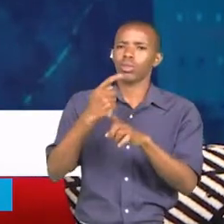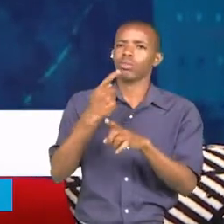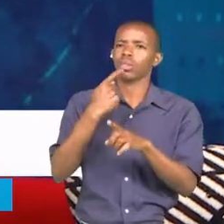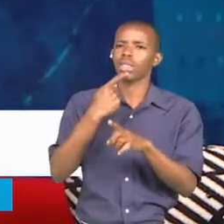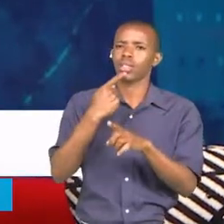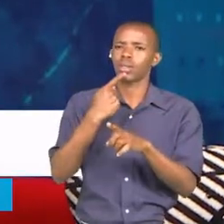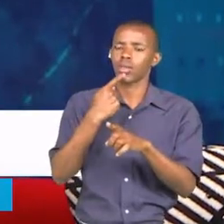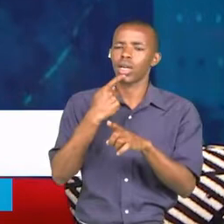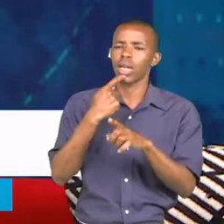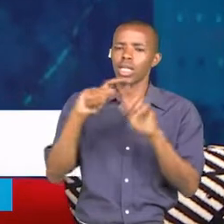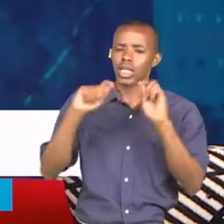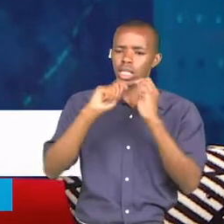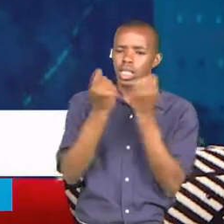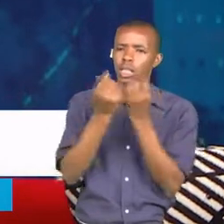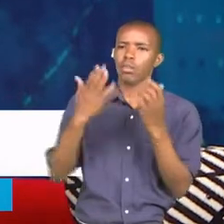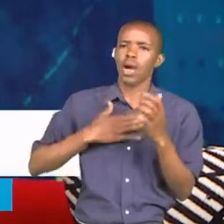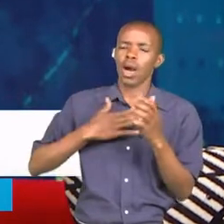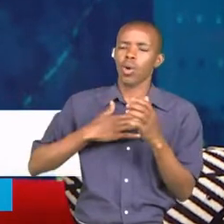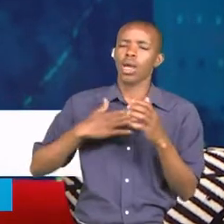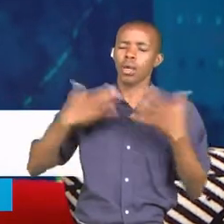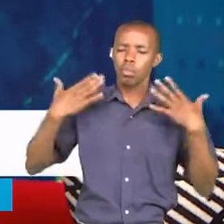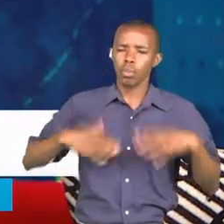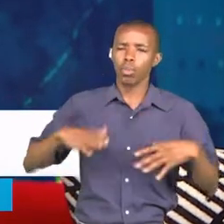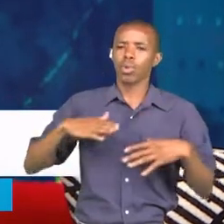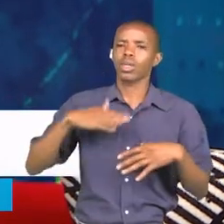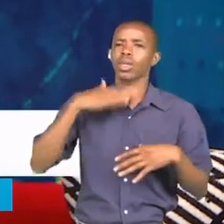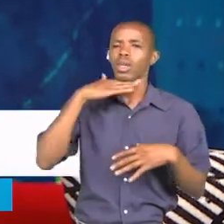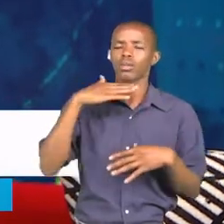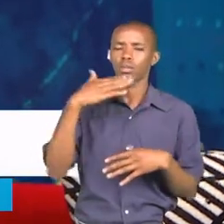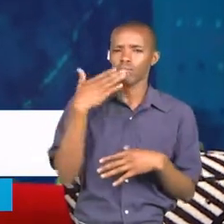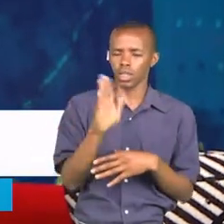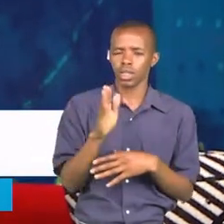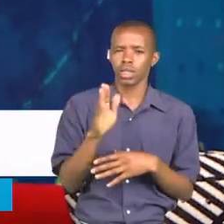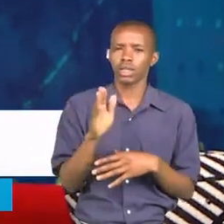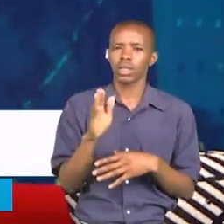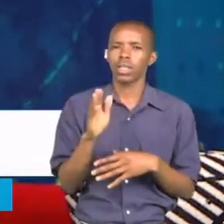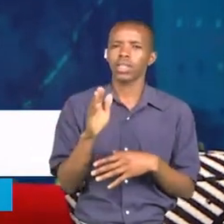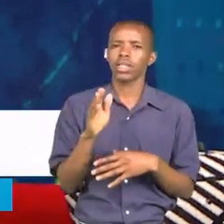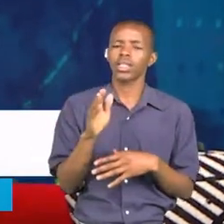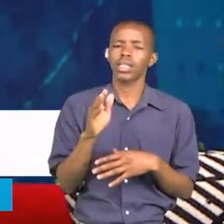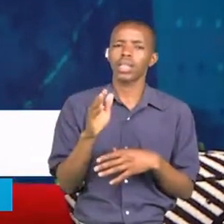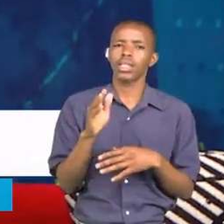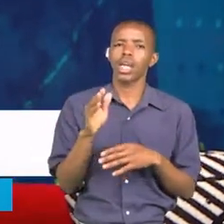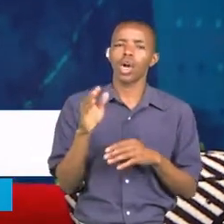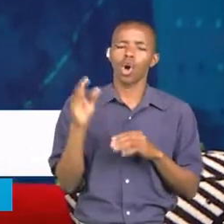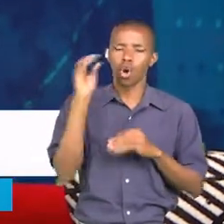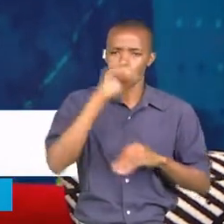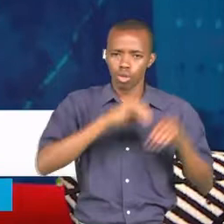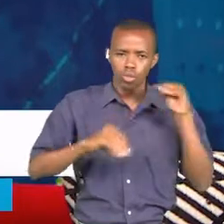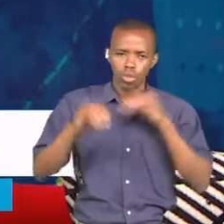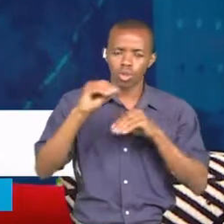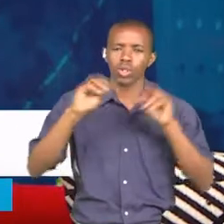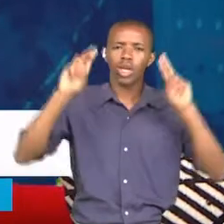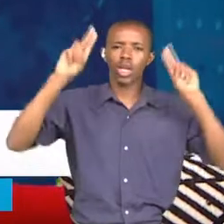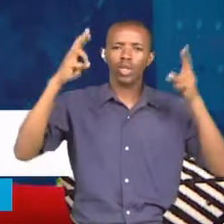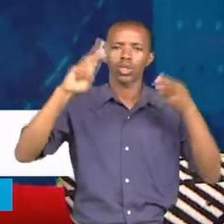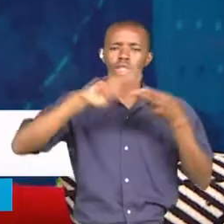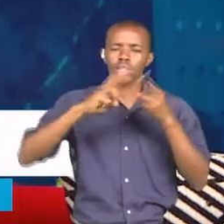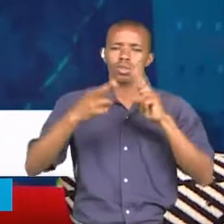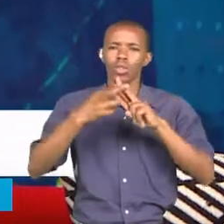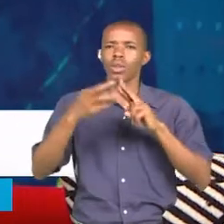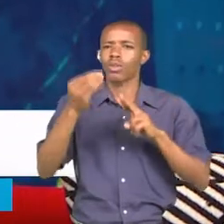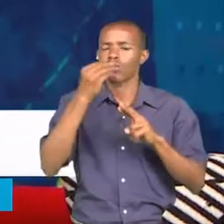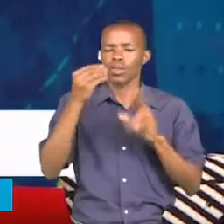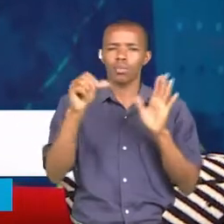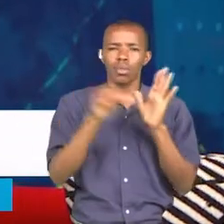that there are people who've lost their lives, and you know, that has been attributed to issues related to food